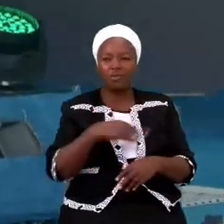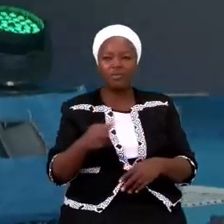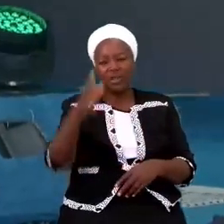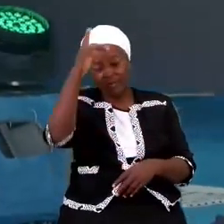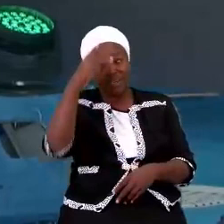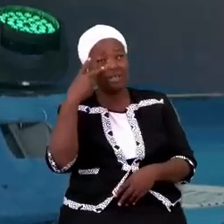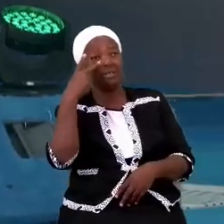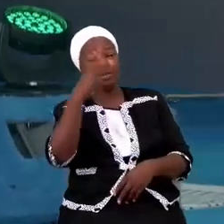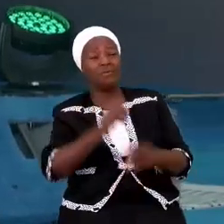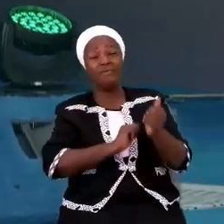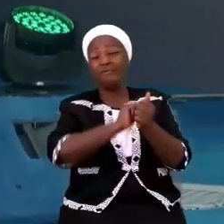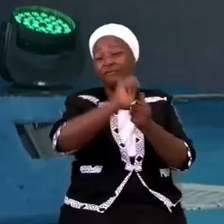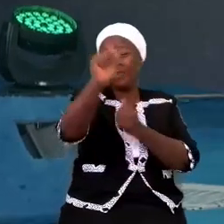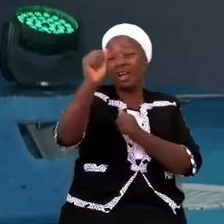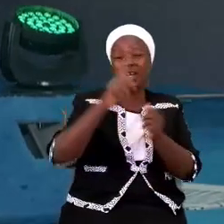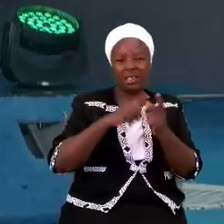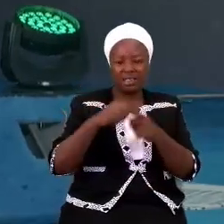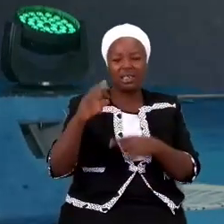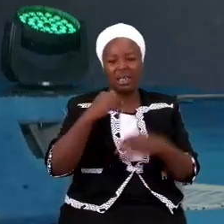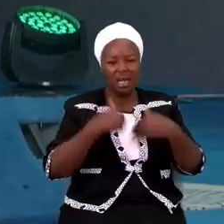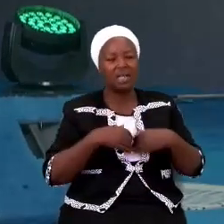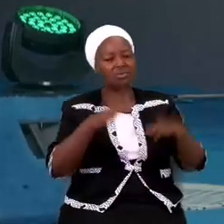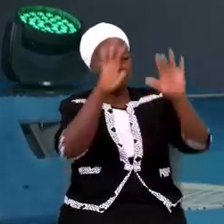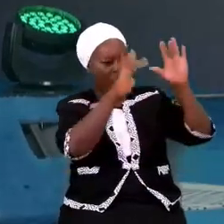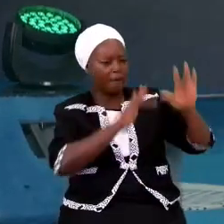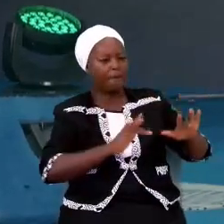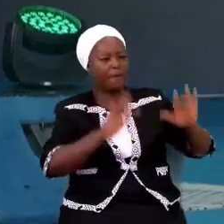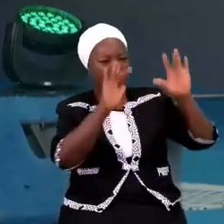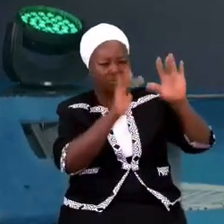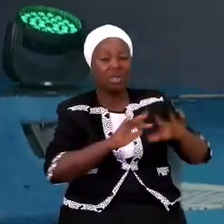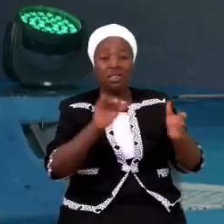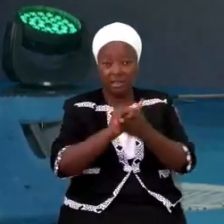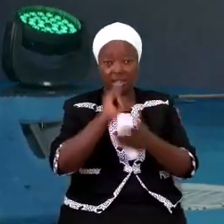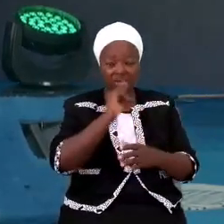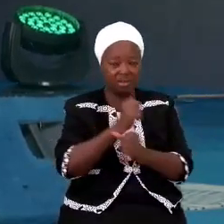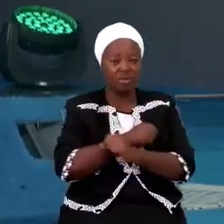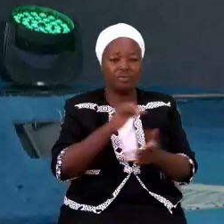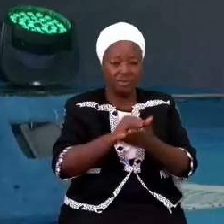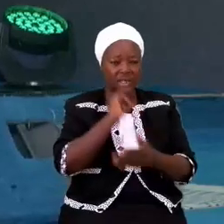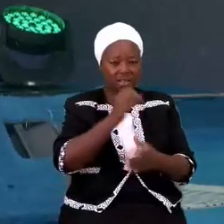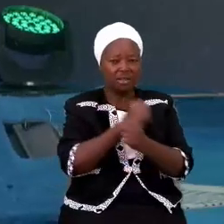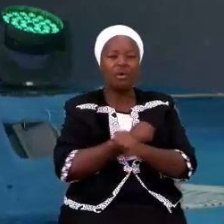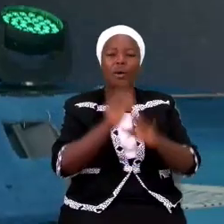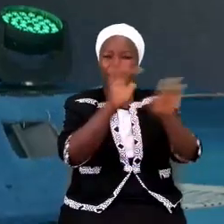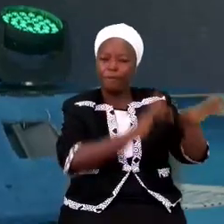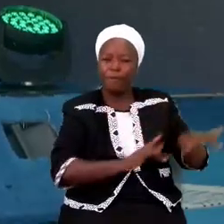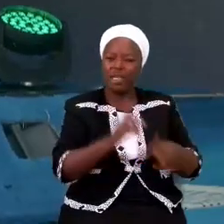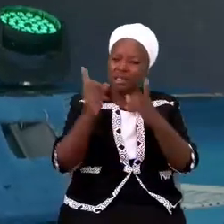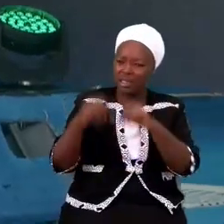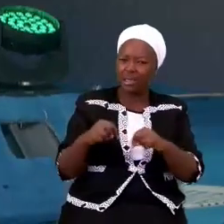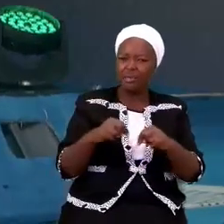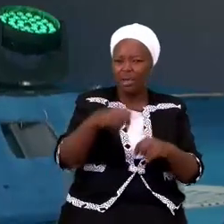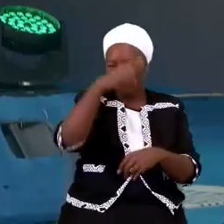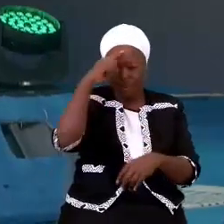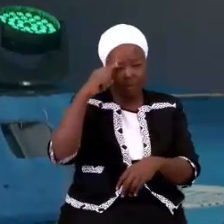love. Mercy came before, because he came back, because he repented, because the prodigal turned, he